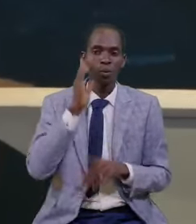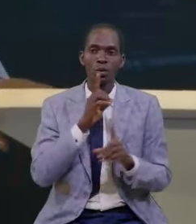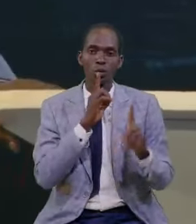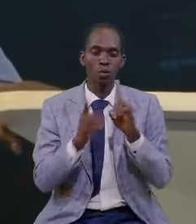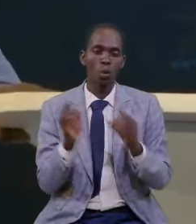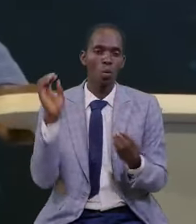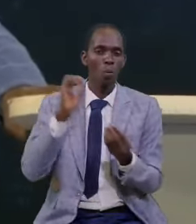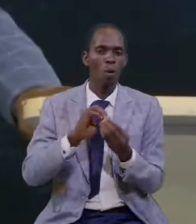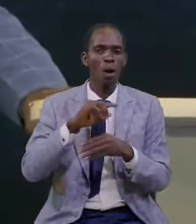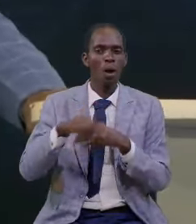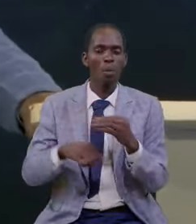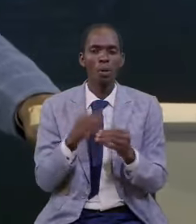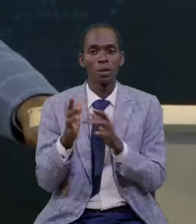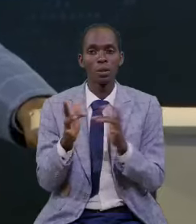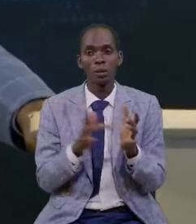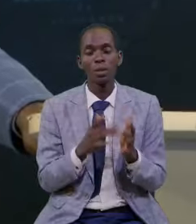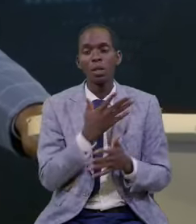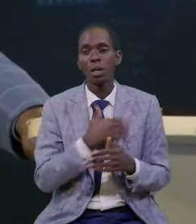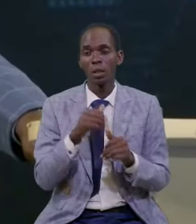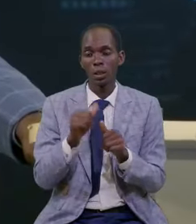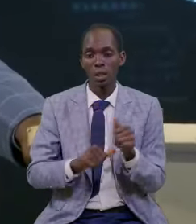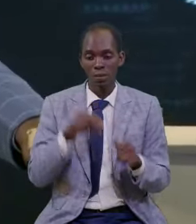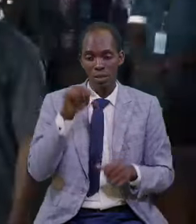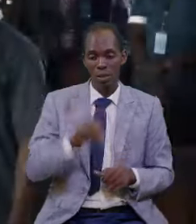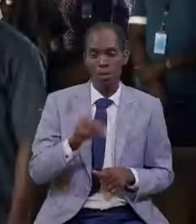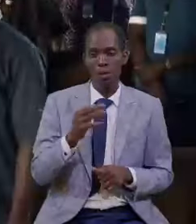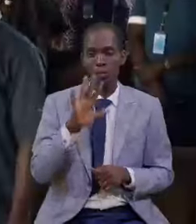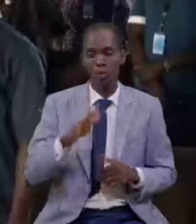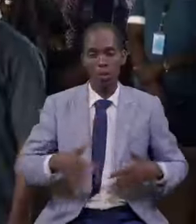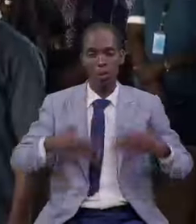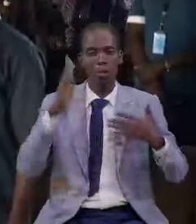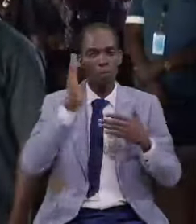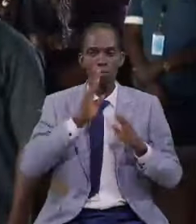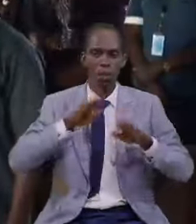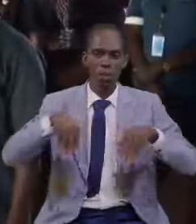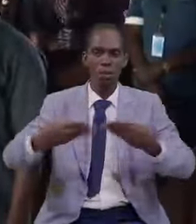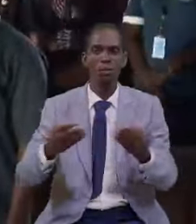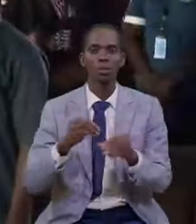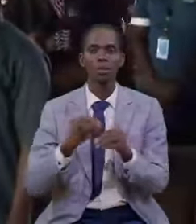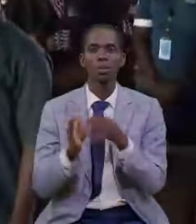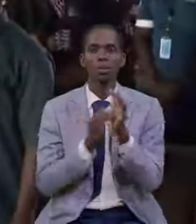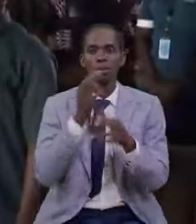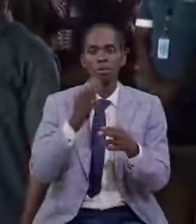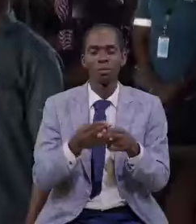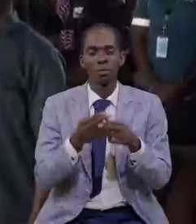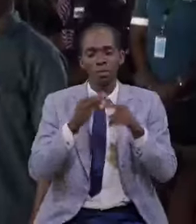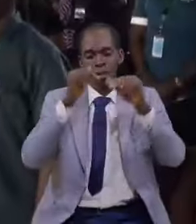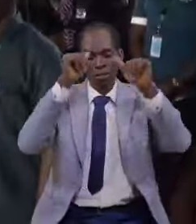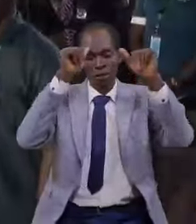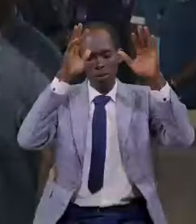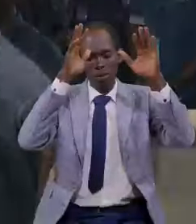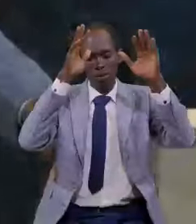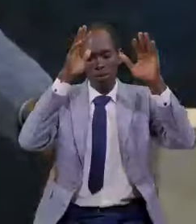every need of your life will be met in Jesus' name. Father, we adore